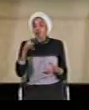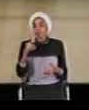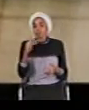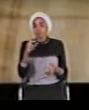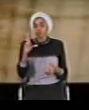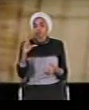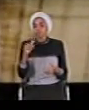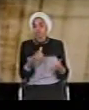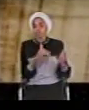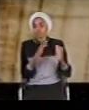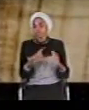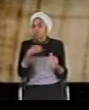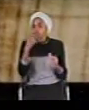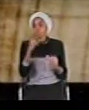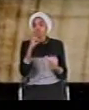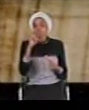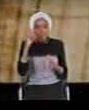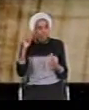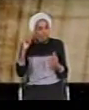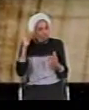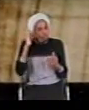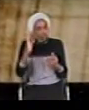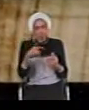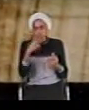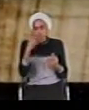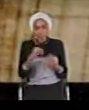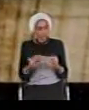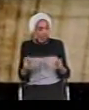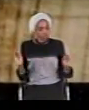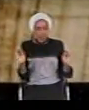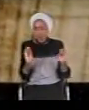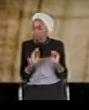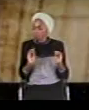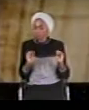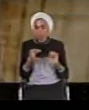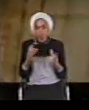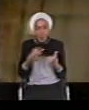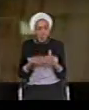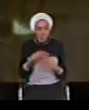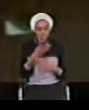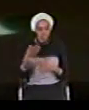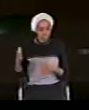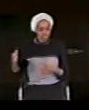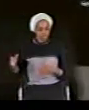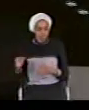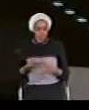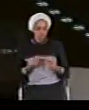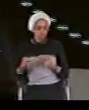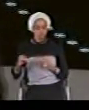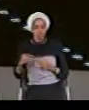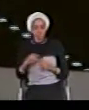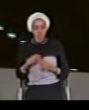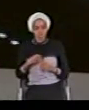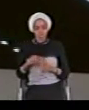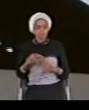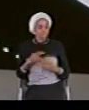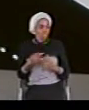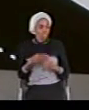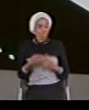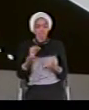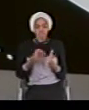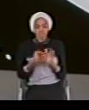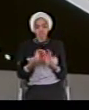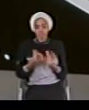and you ought to say, none of these things move me, neither count I my life